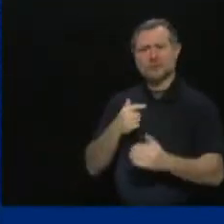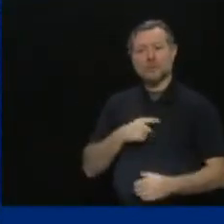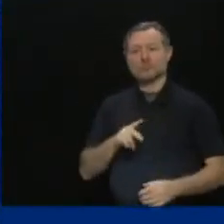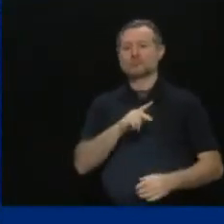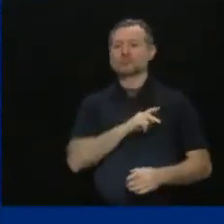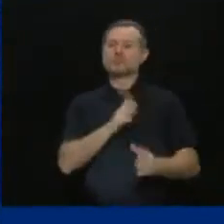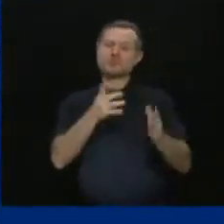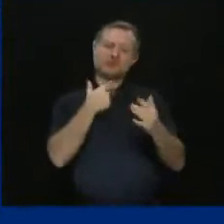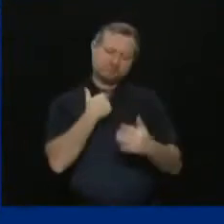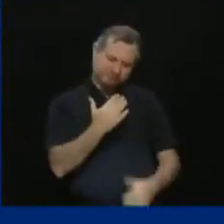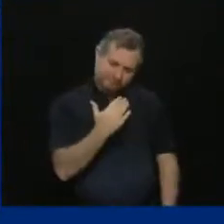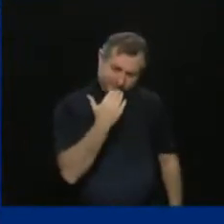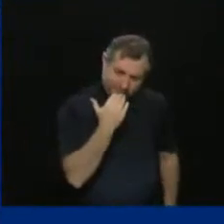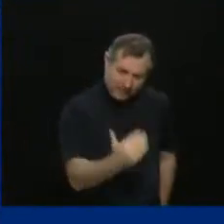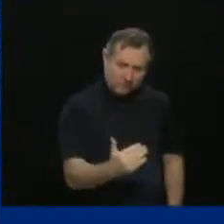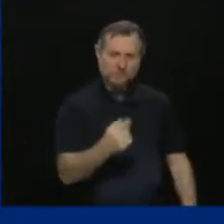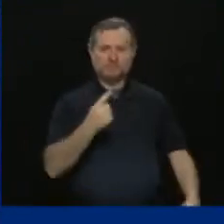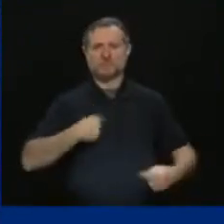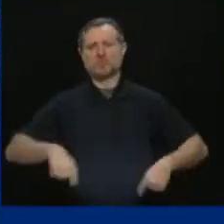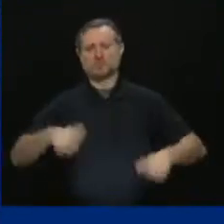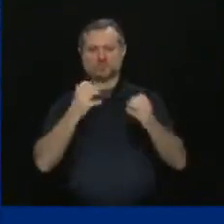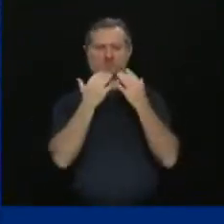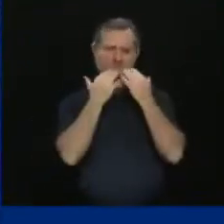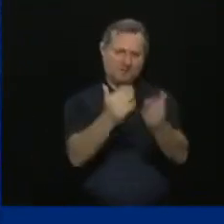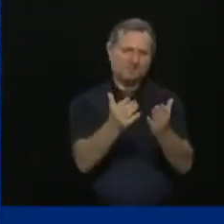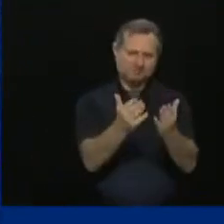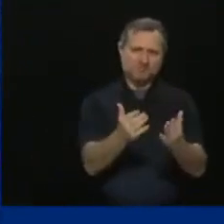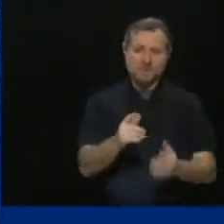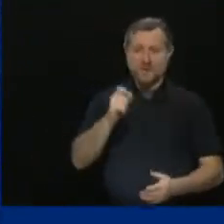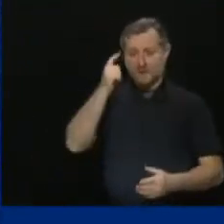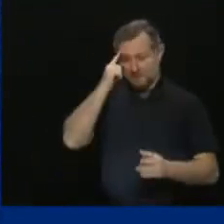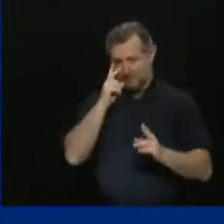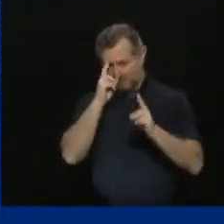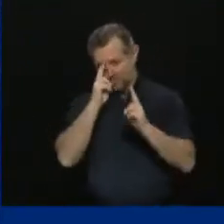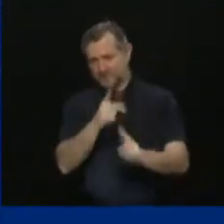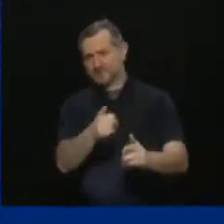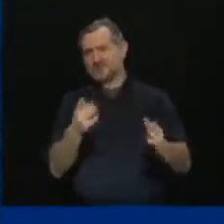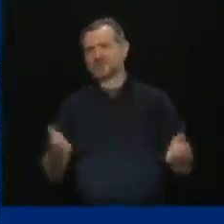and everyone else here thanks you. And I'm honored to be here with you.